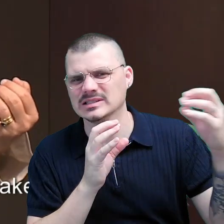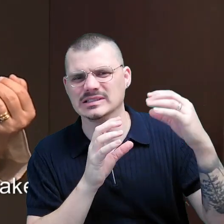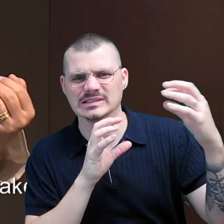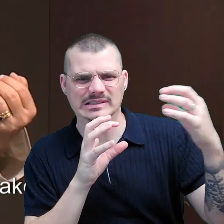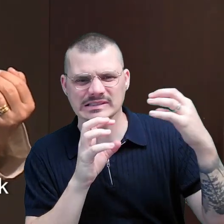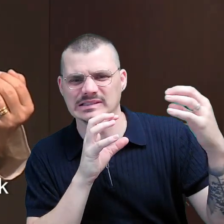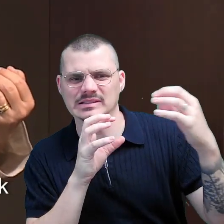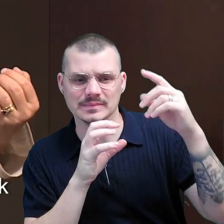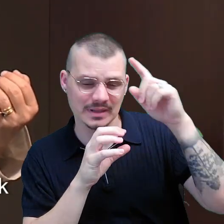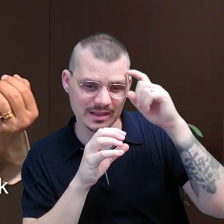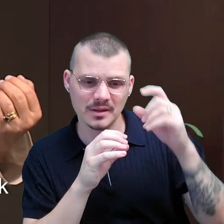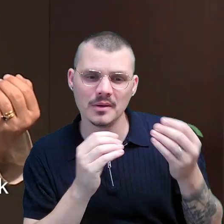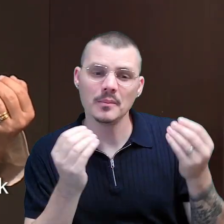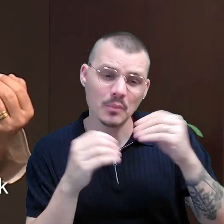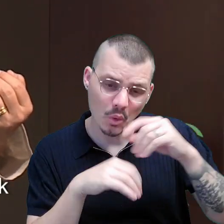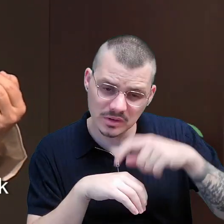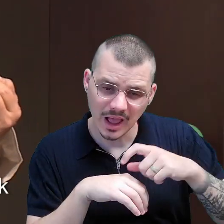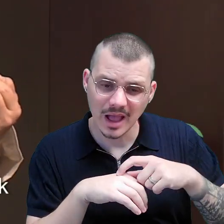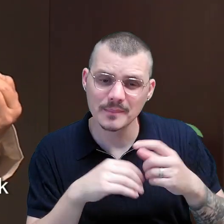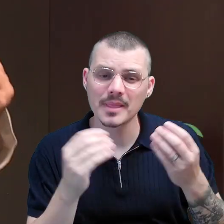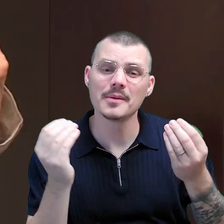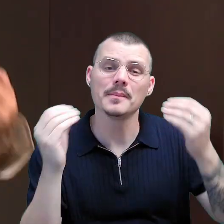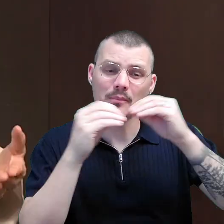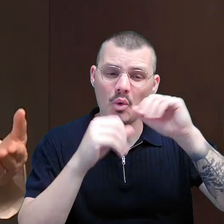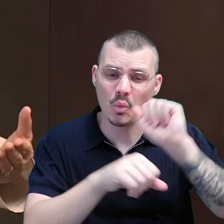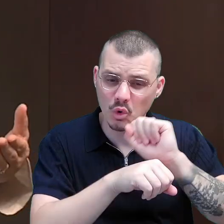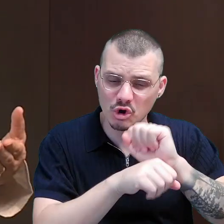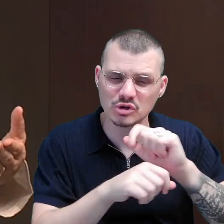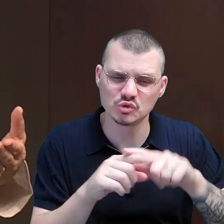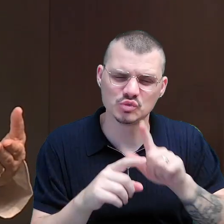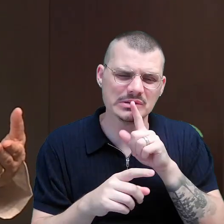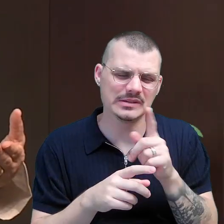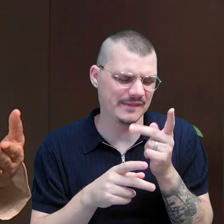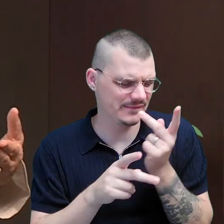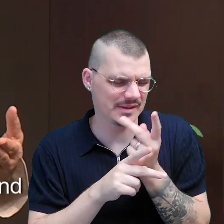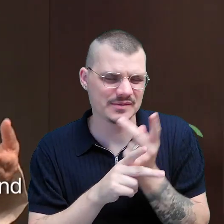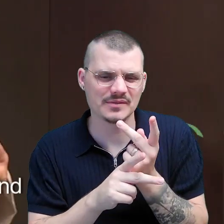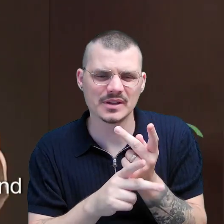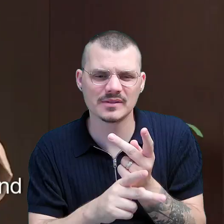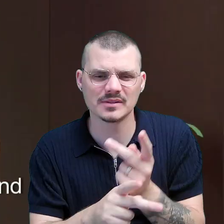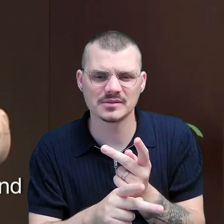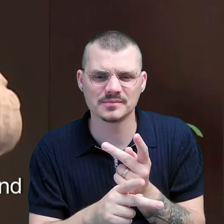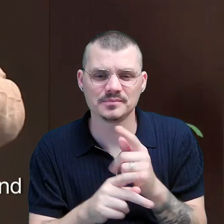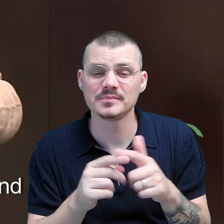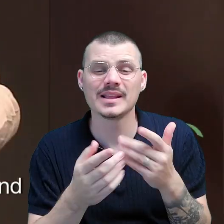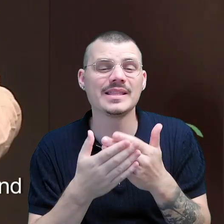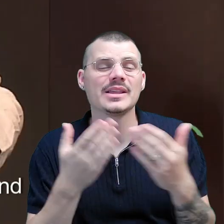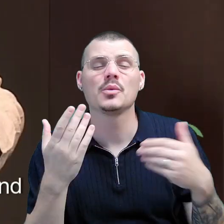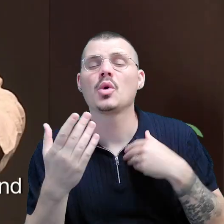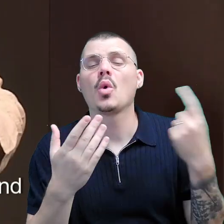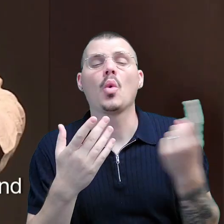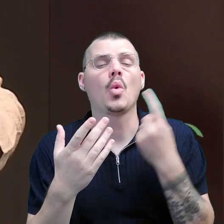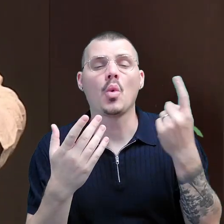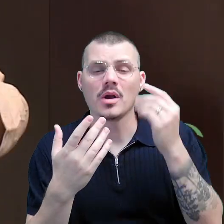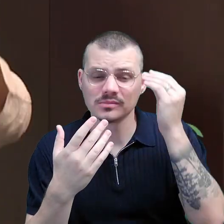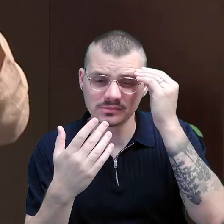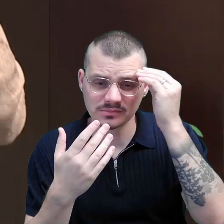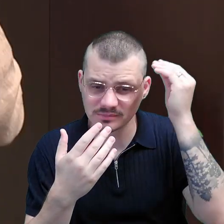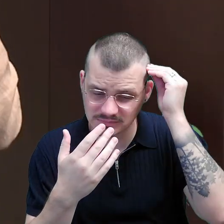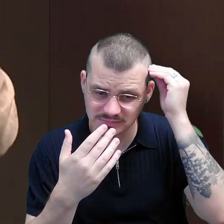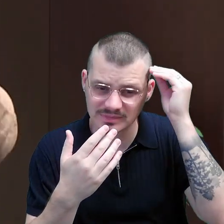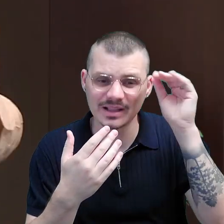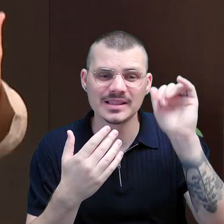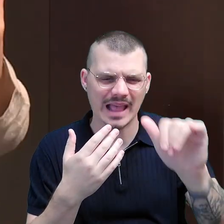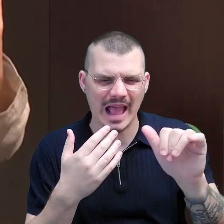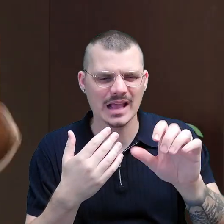it does take a little more time and a little more work to figure this stuff out. But the thing we can always keep in mind is that it